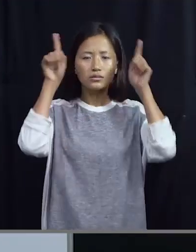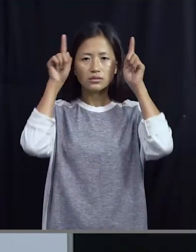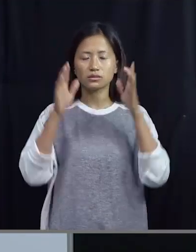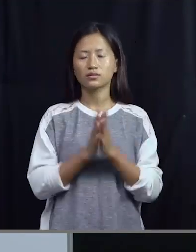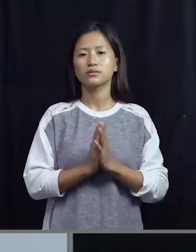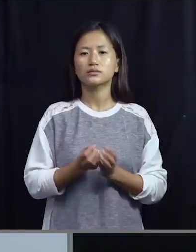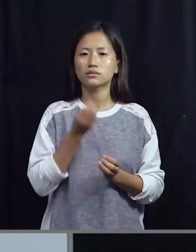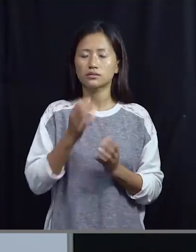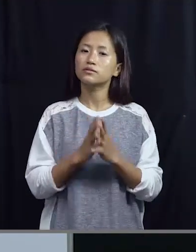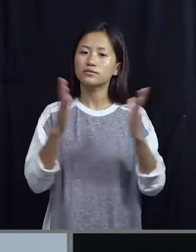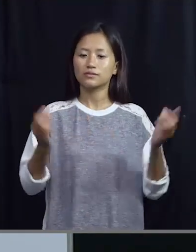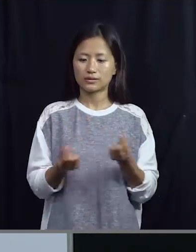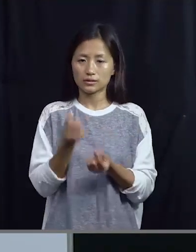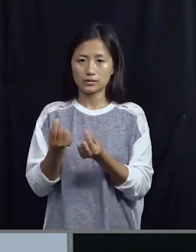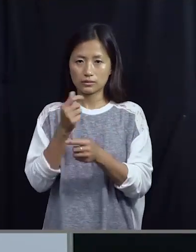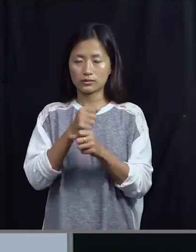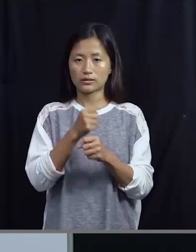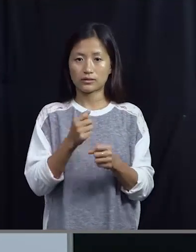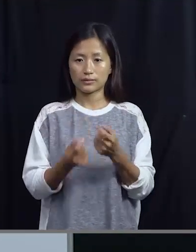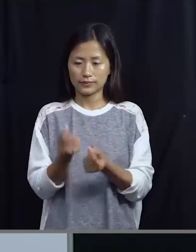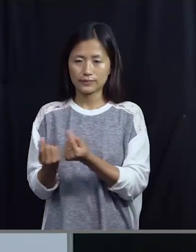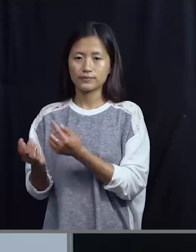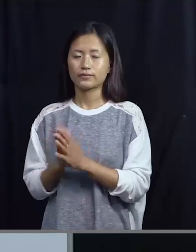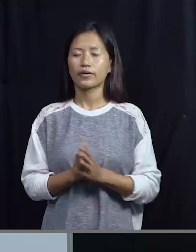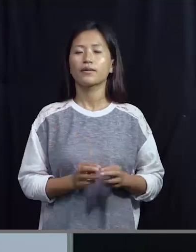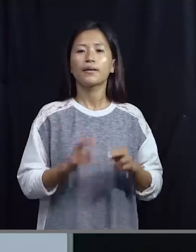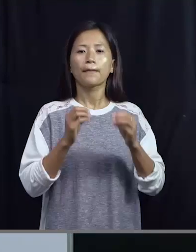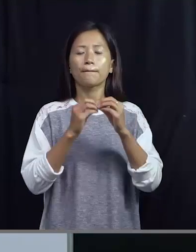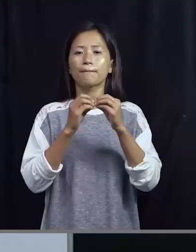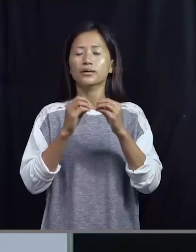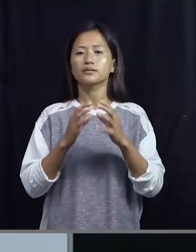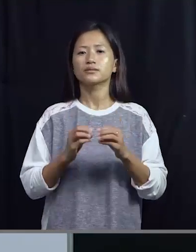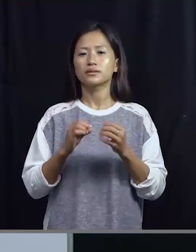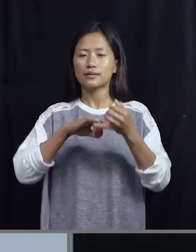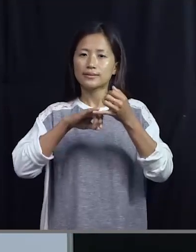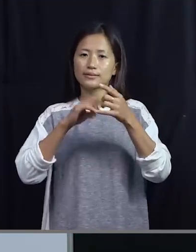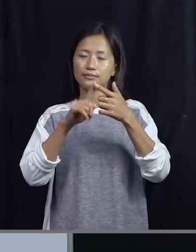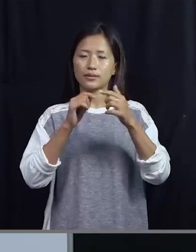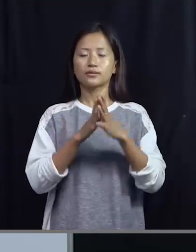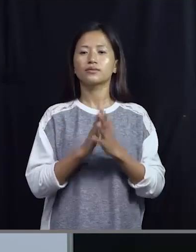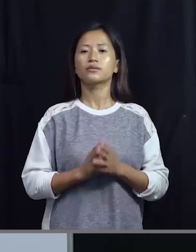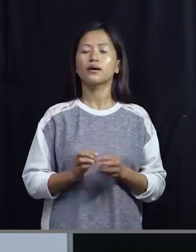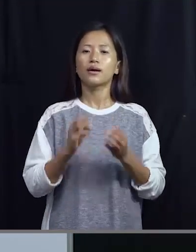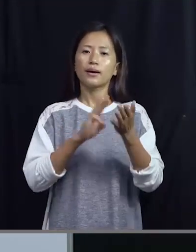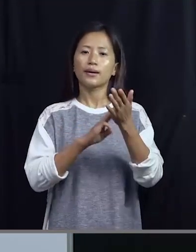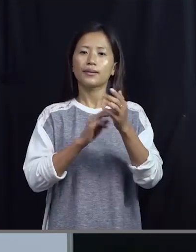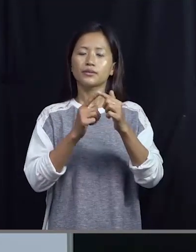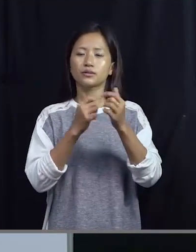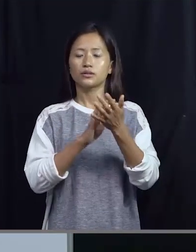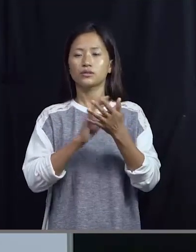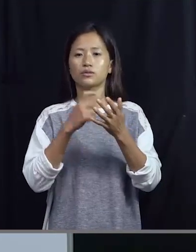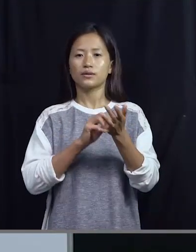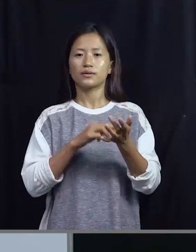lots of organic matter in the waste product. So the bacteria, specifically the methanobacterium, will start